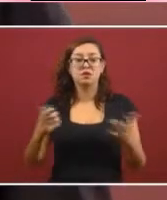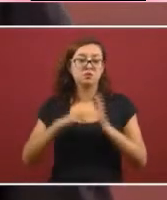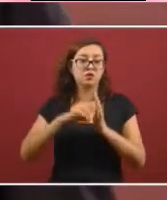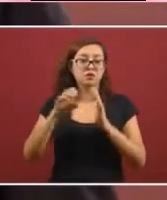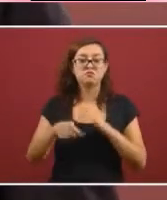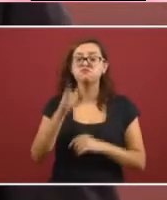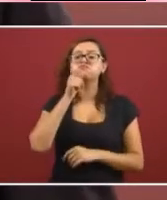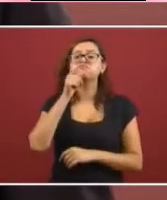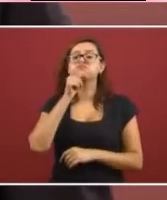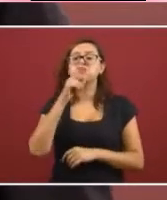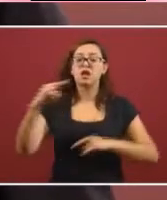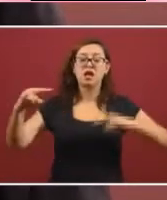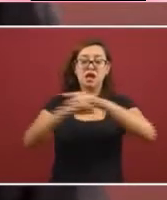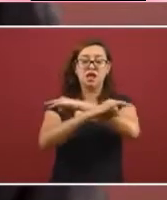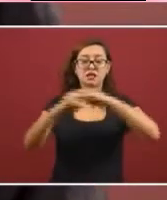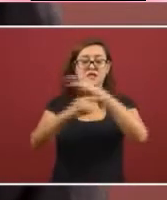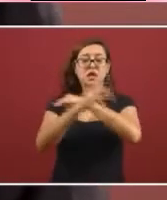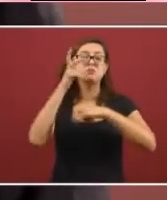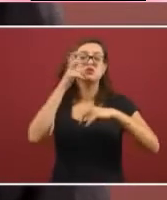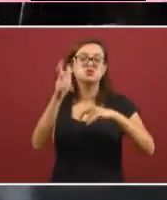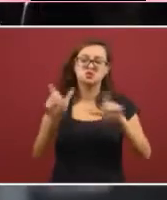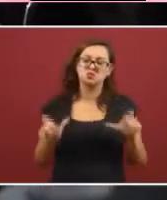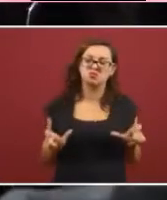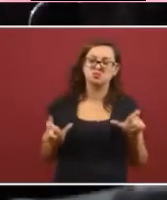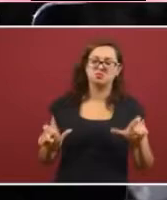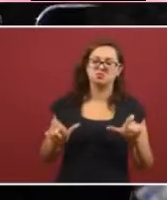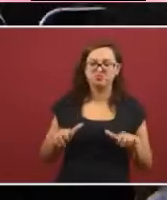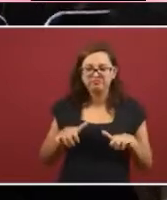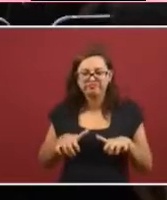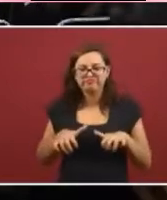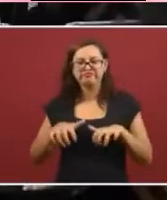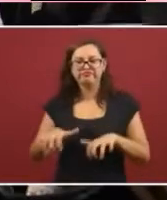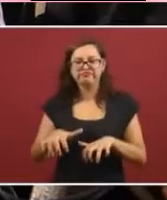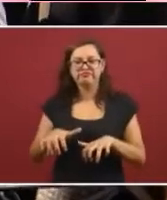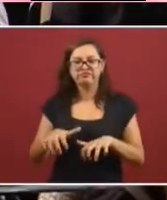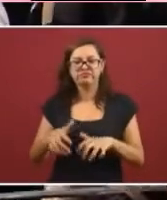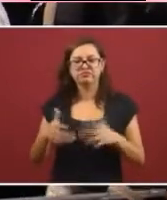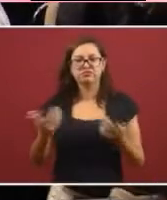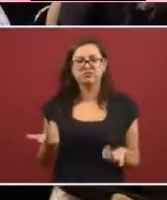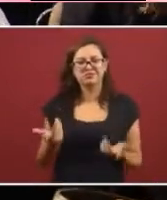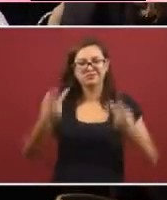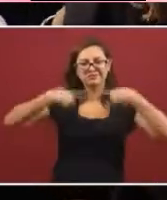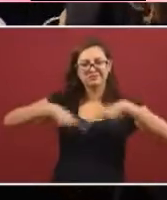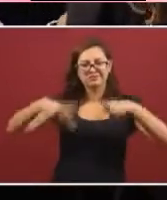When they took the road of Pachuca, it was the same people